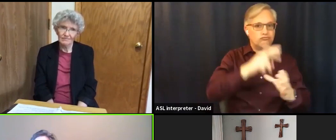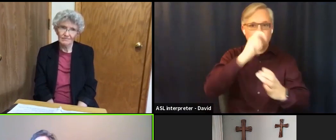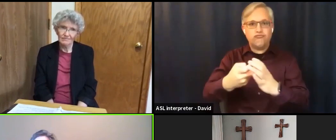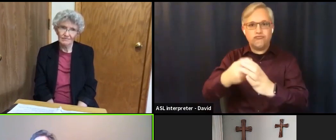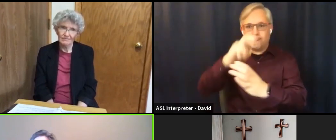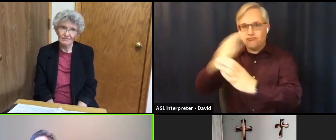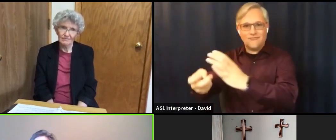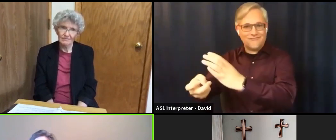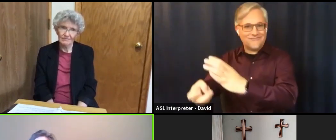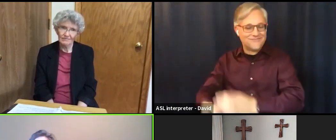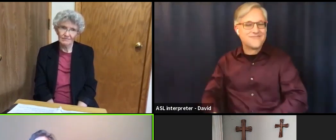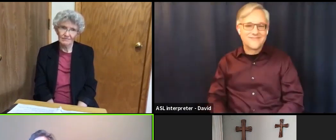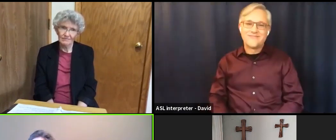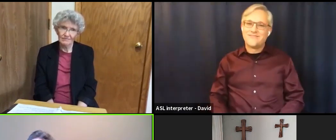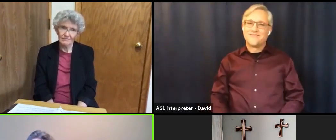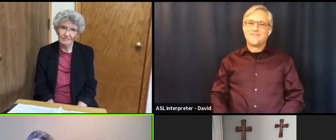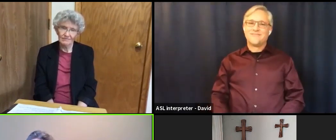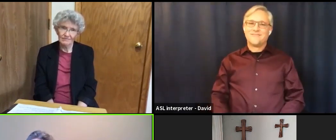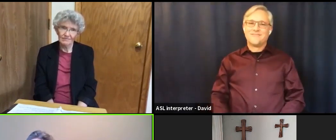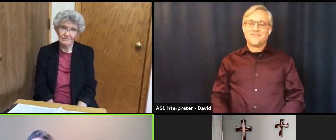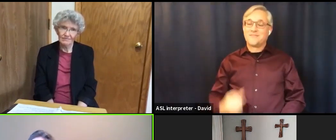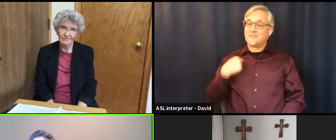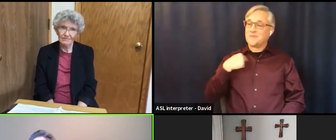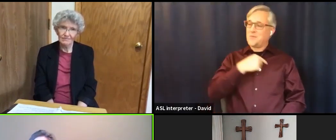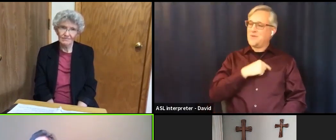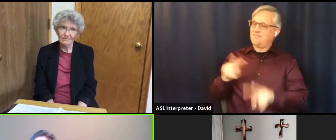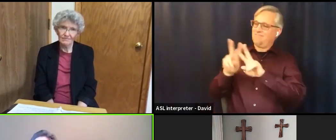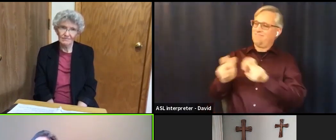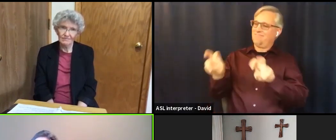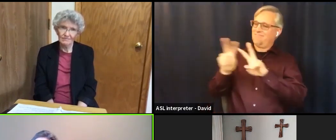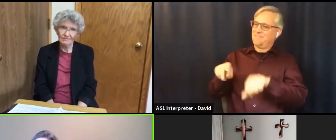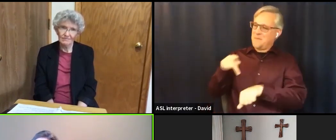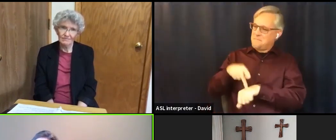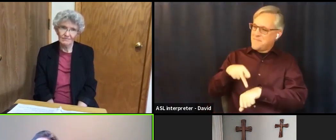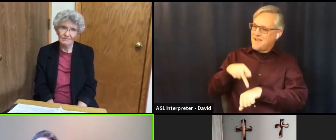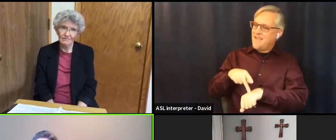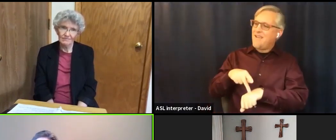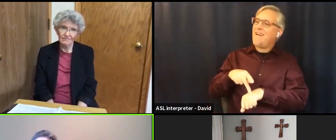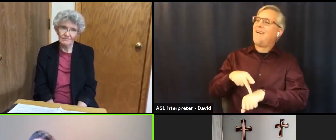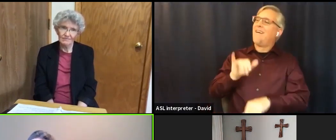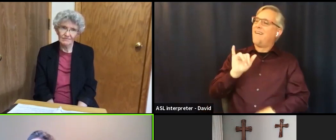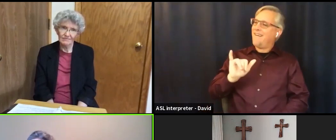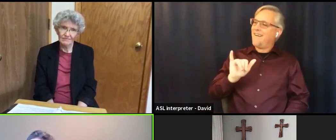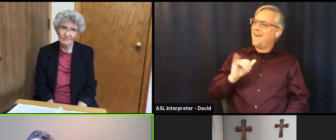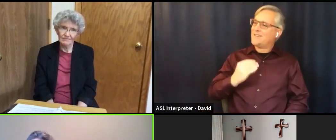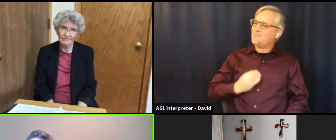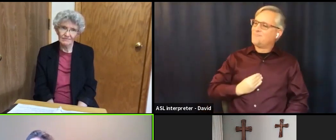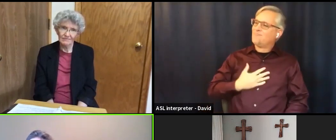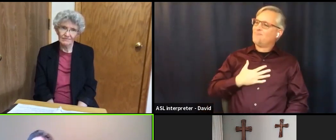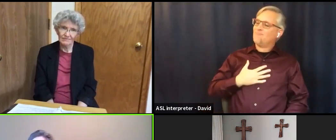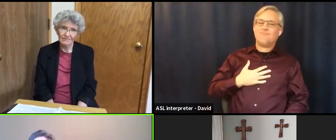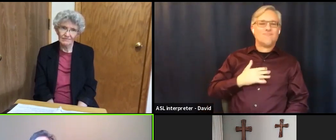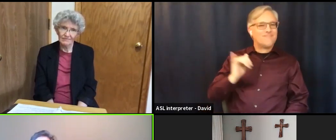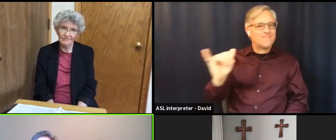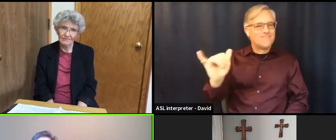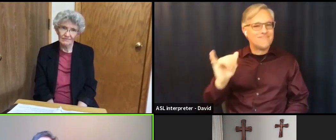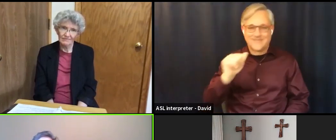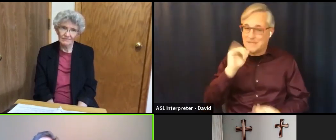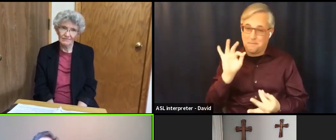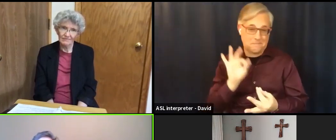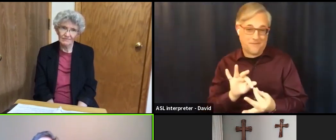And Peter is encouraging for us as a disciple because he's not perfect. He makes kind of a lot of